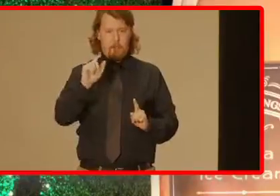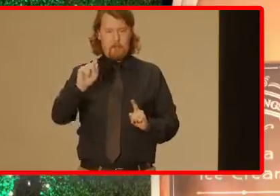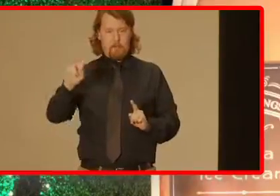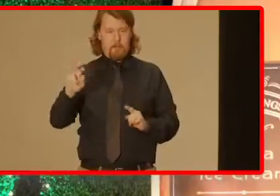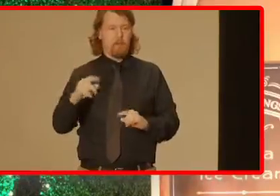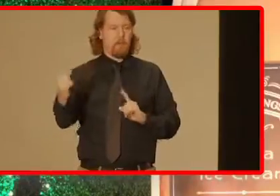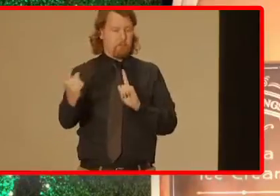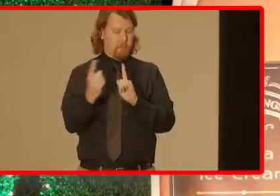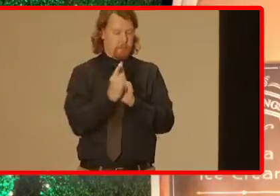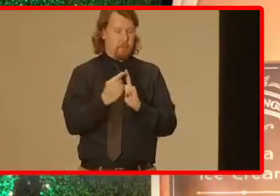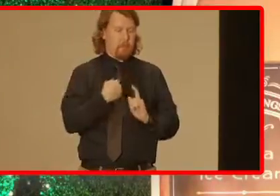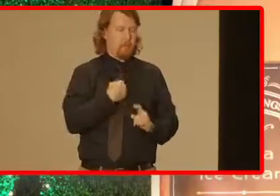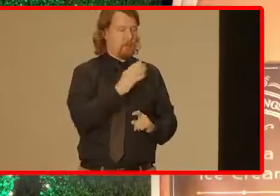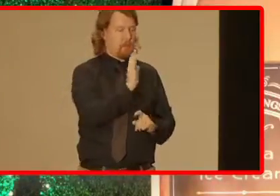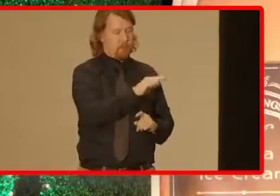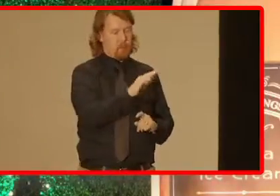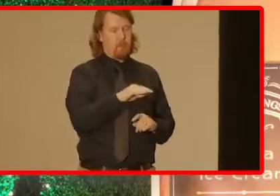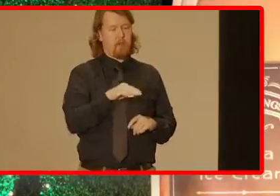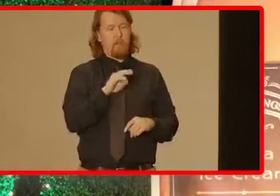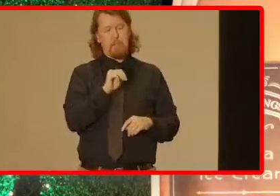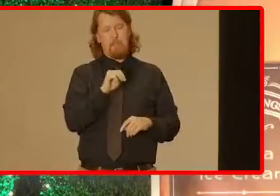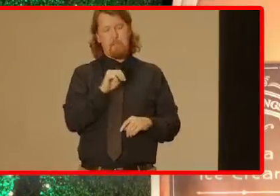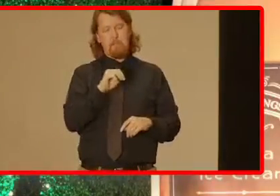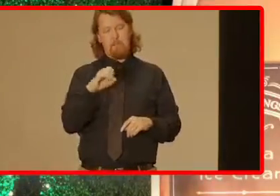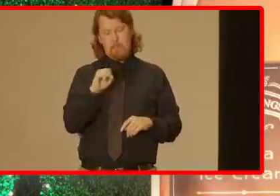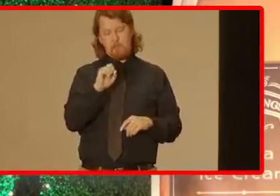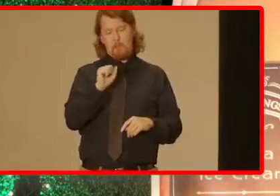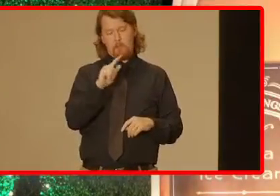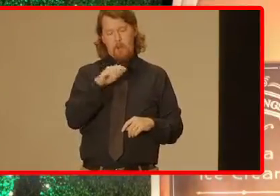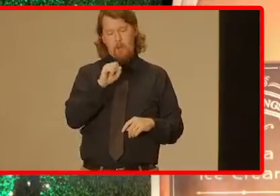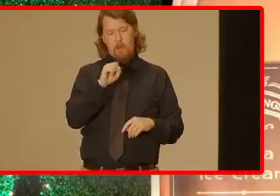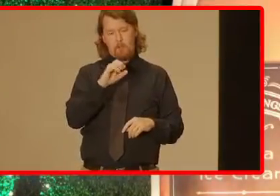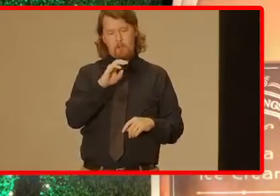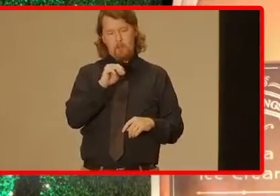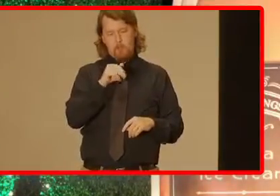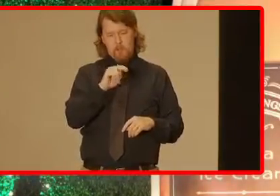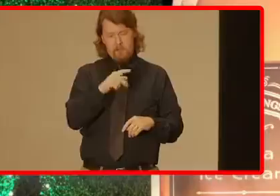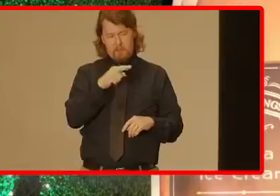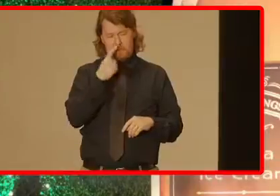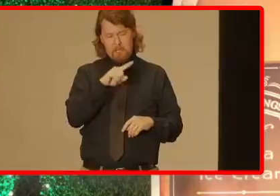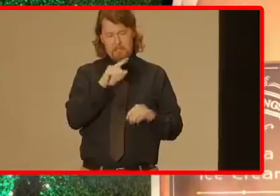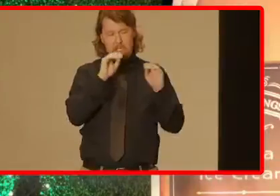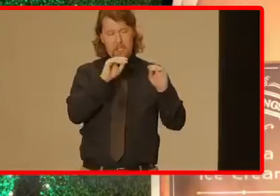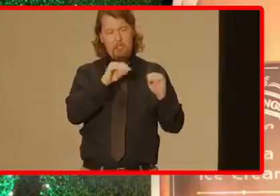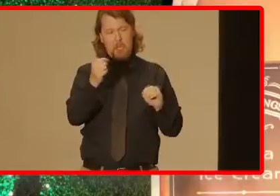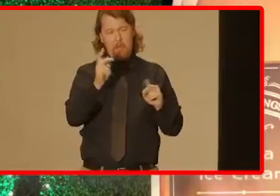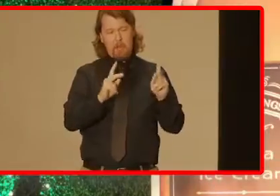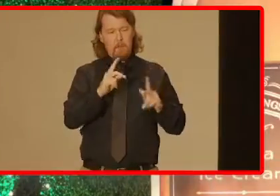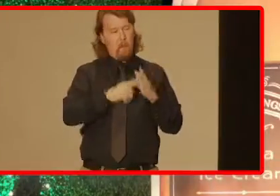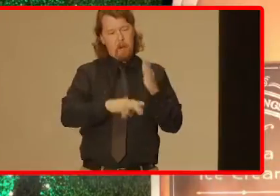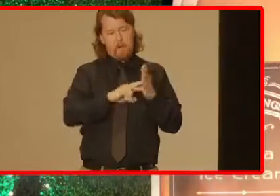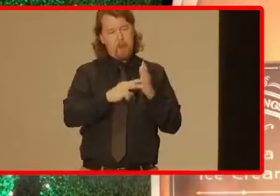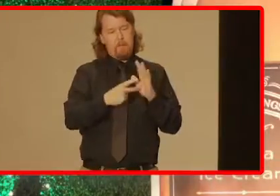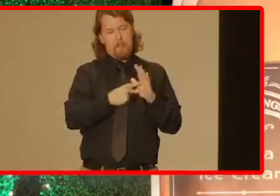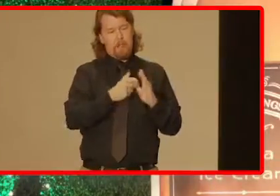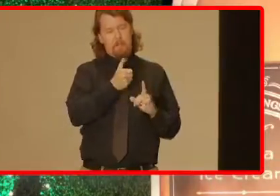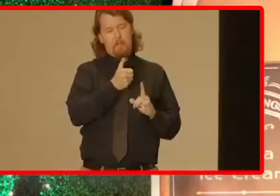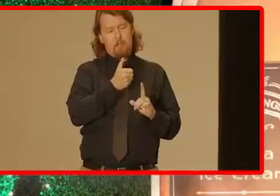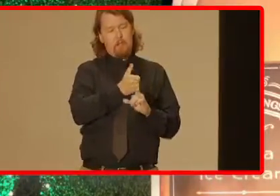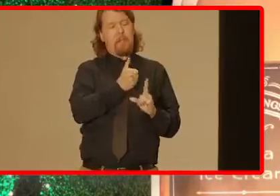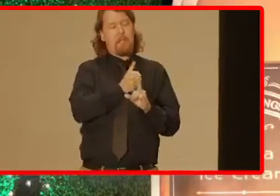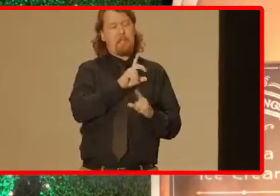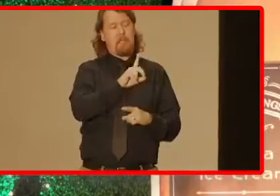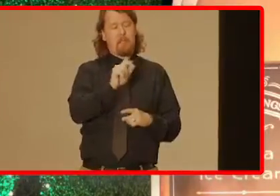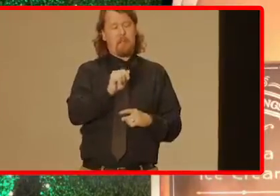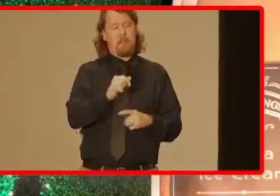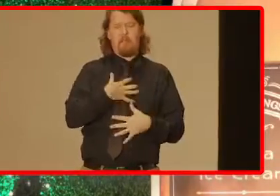said, Ms. Salzman, would you mind teaching other folks what it means to be disabled? And